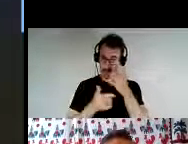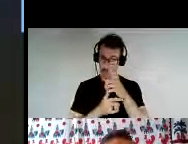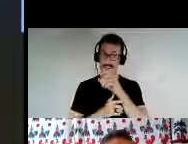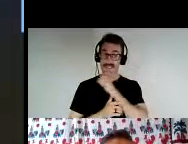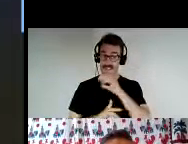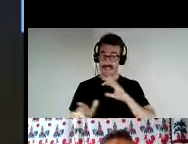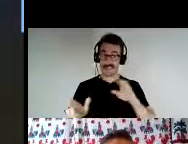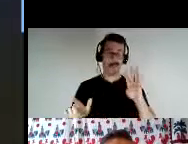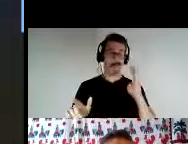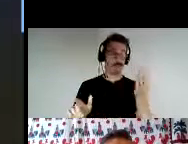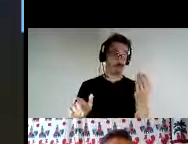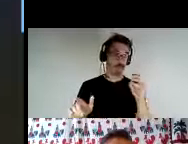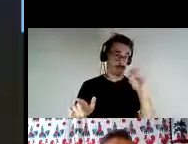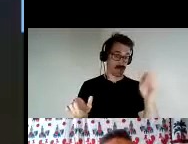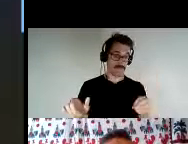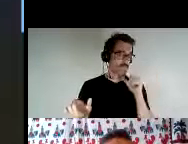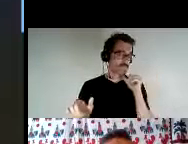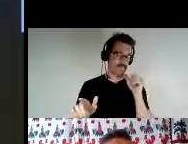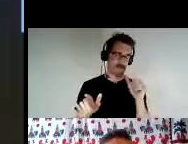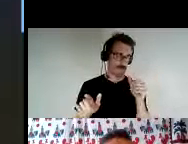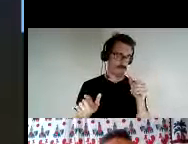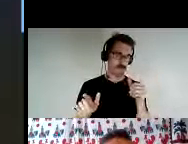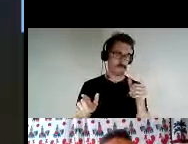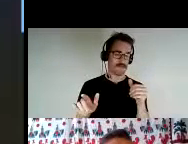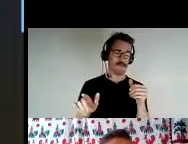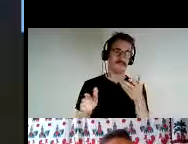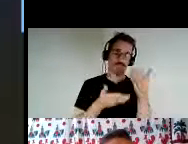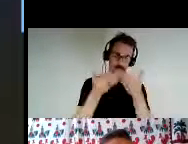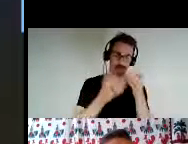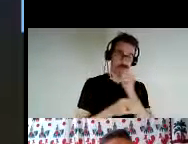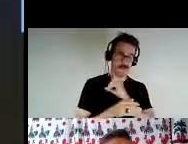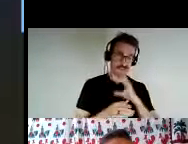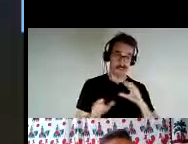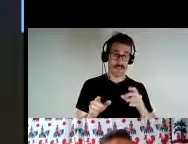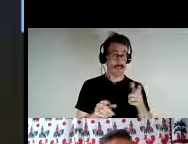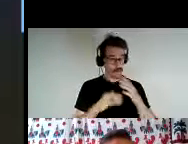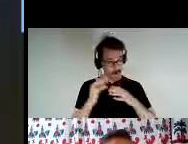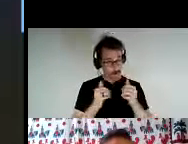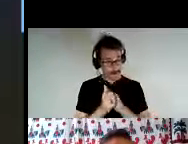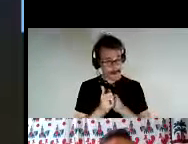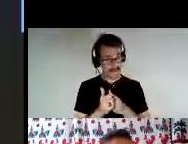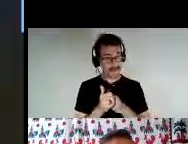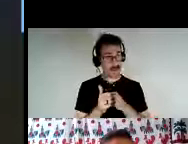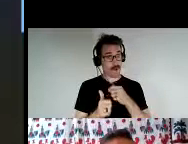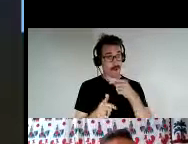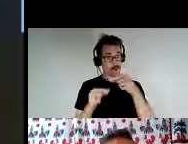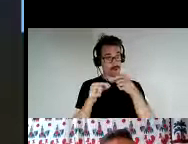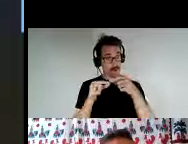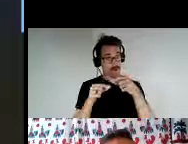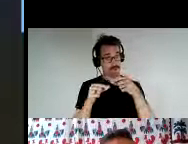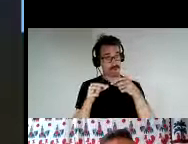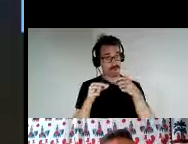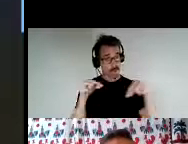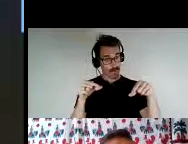not. Are you comfortable with queer and trans people in social and professional situations?